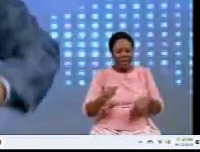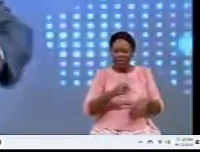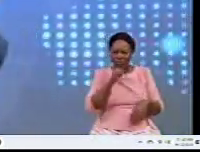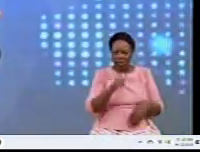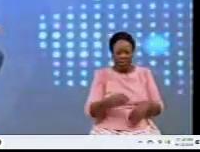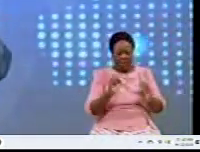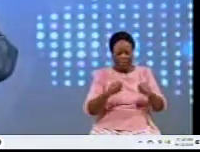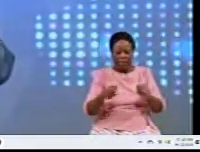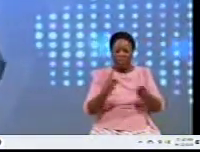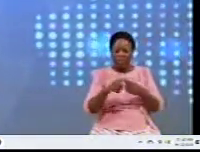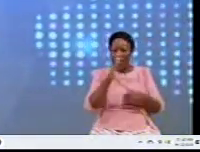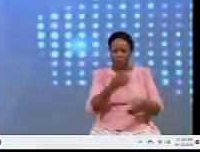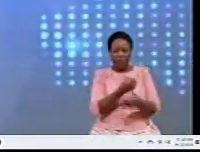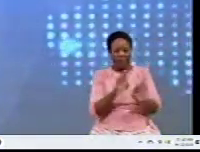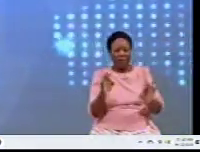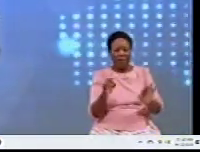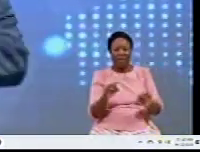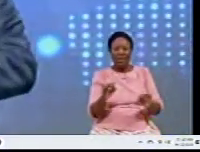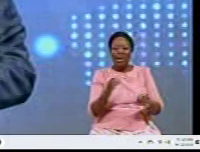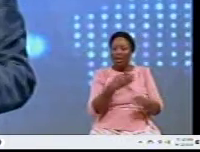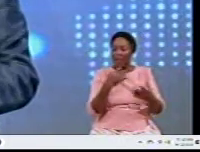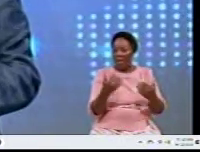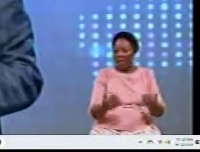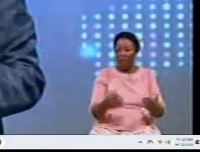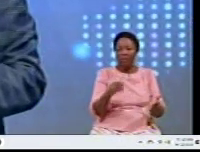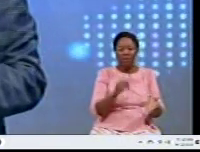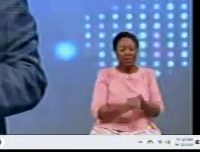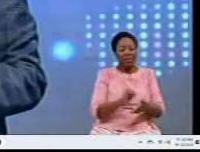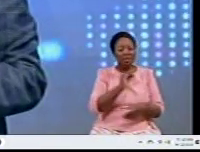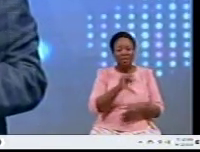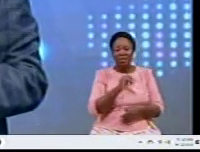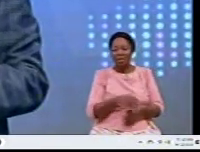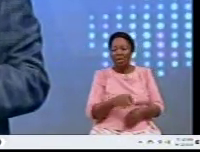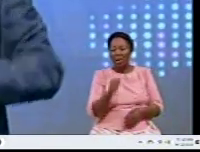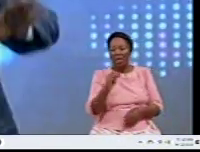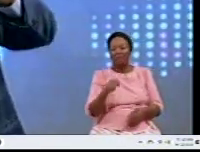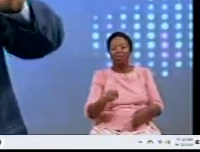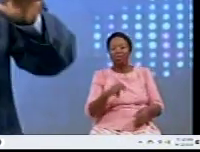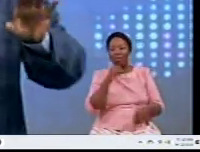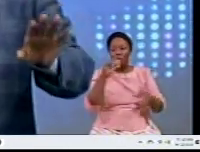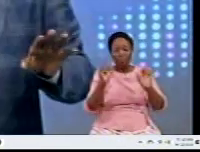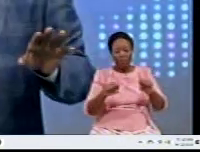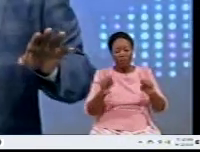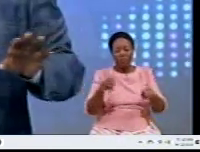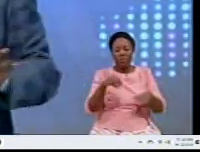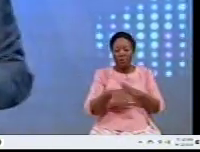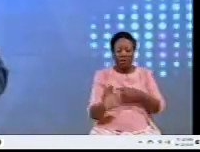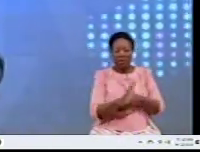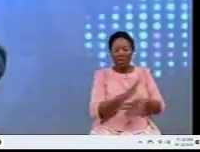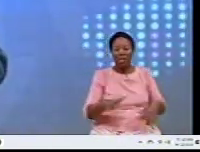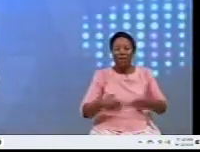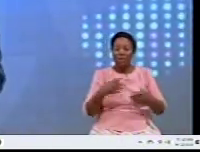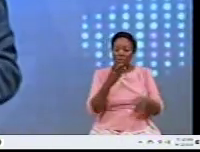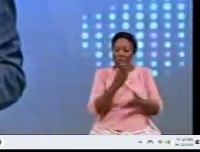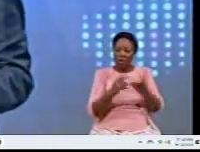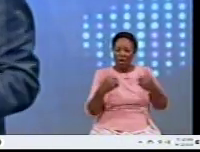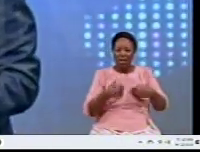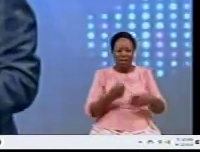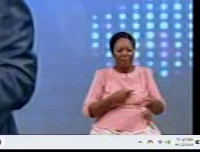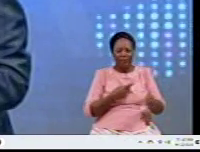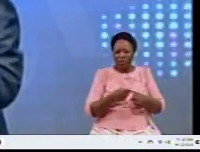free. Now, that's an impossibility in his life. Somebody has affliction, and